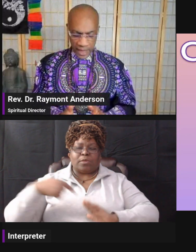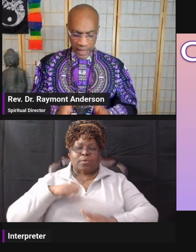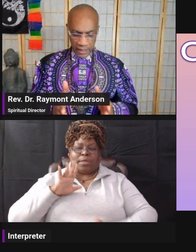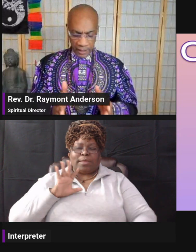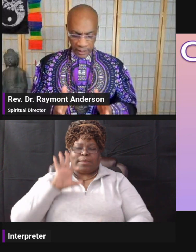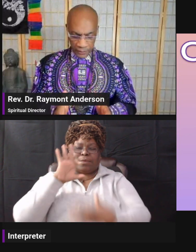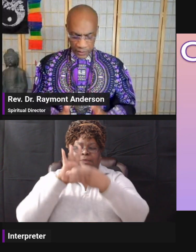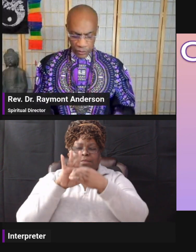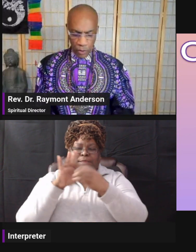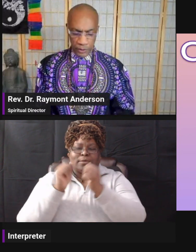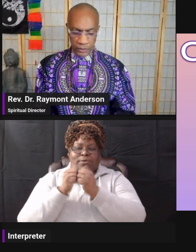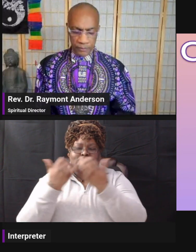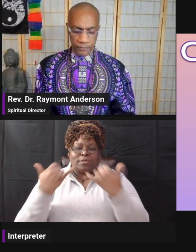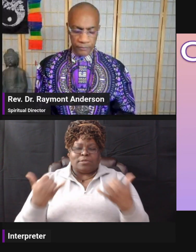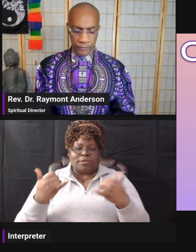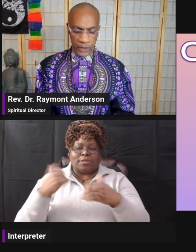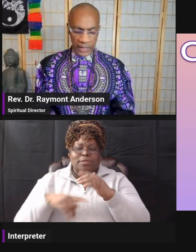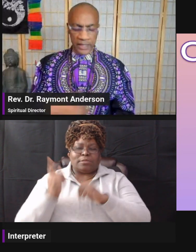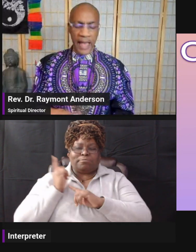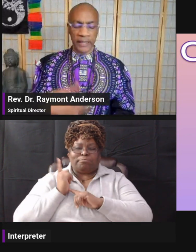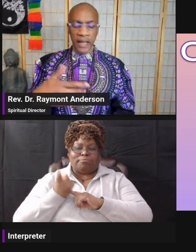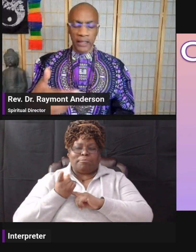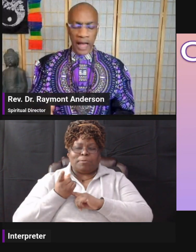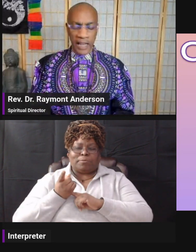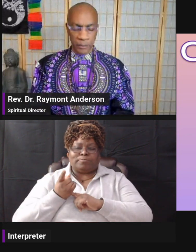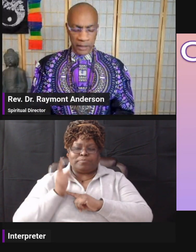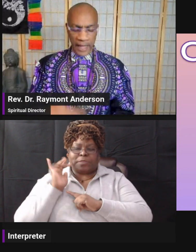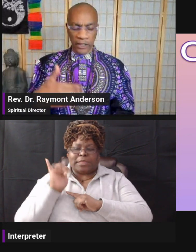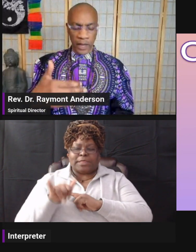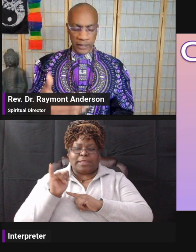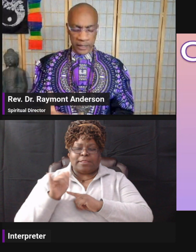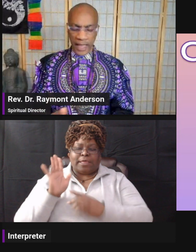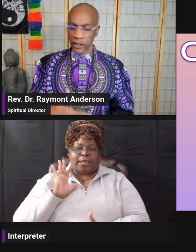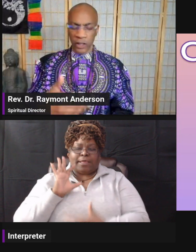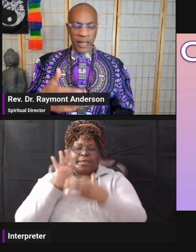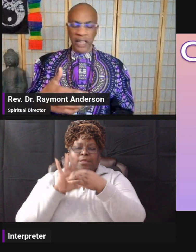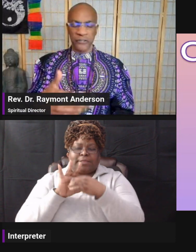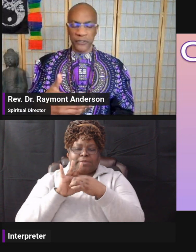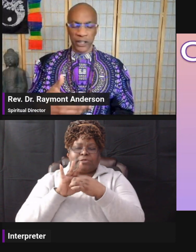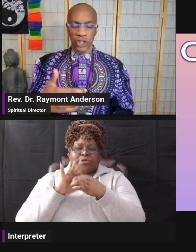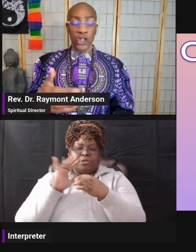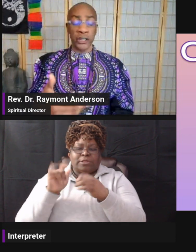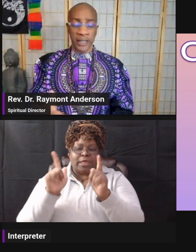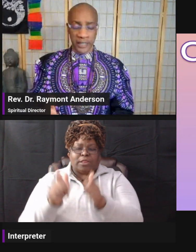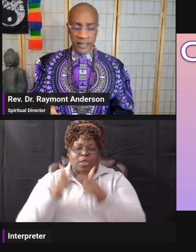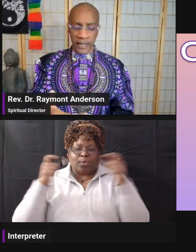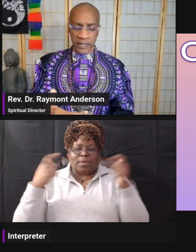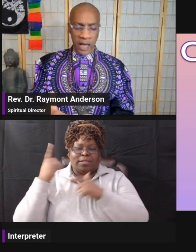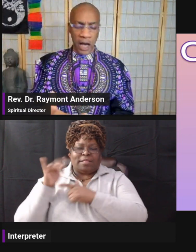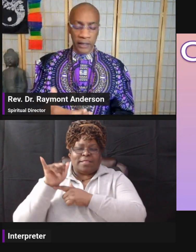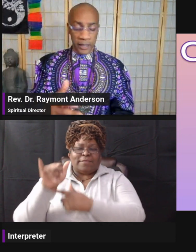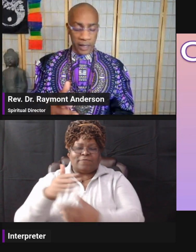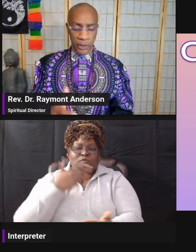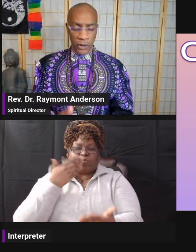with today in this moment. It is that alignment, that greatness, that infinite goodness